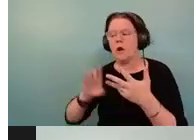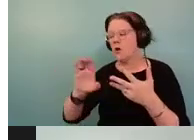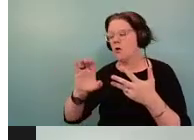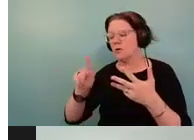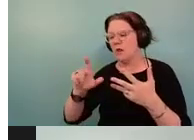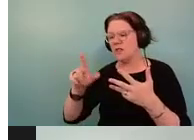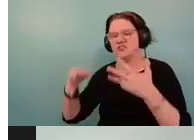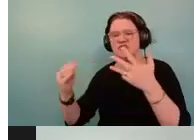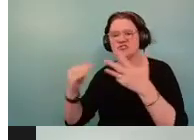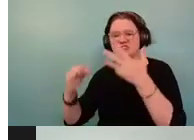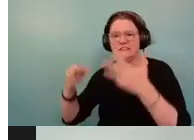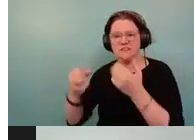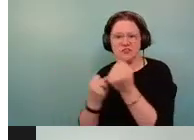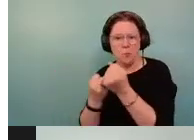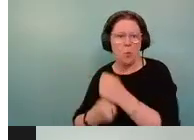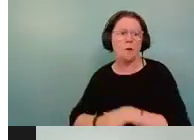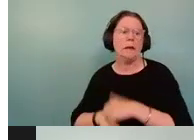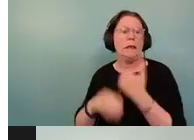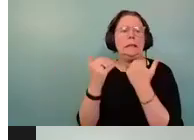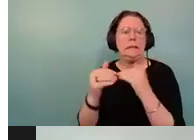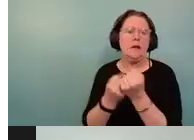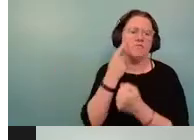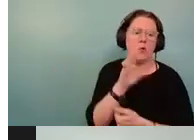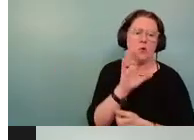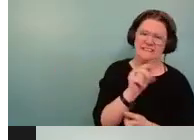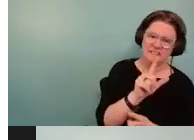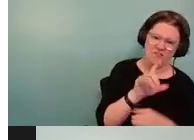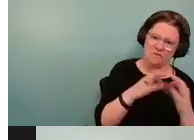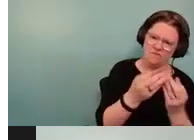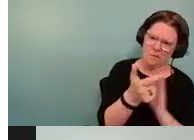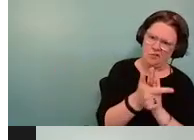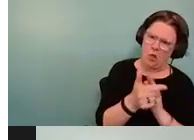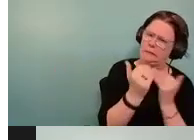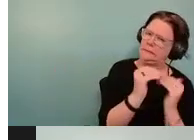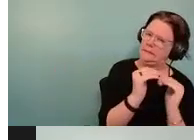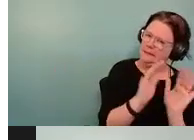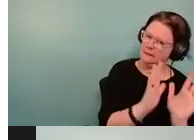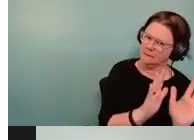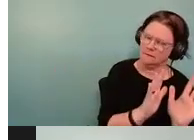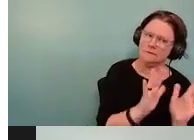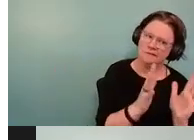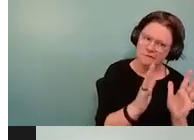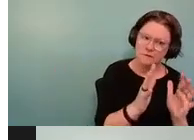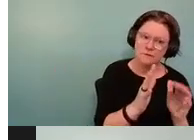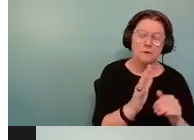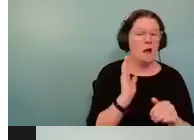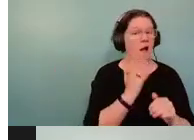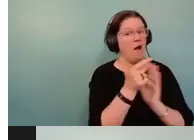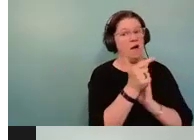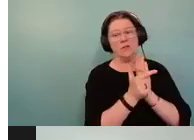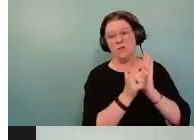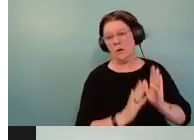support, limited advocacy for civil and family law proceedings. We have phenomenal attorneys